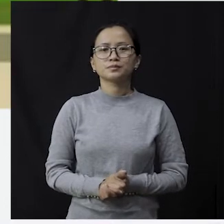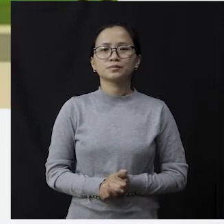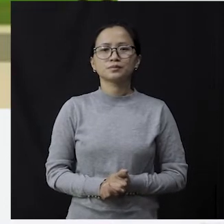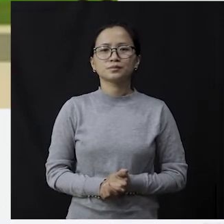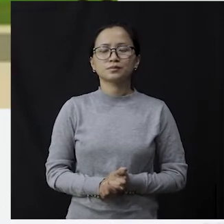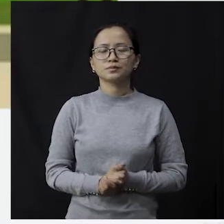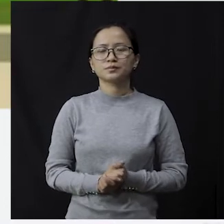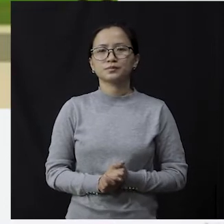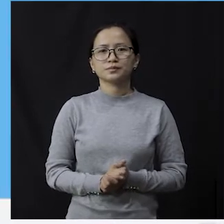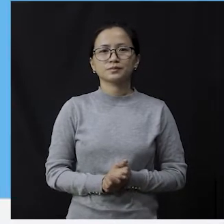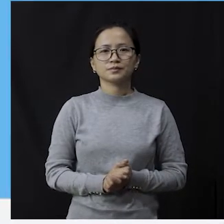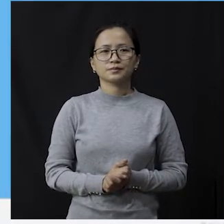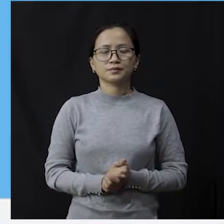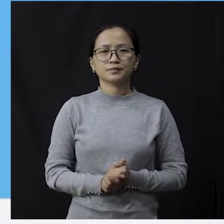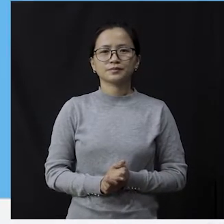and even the roads too.